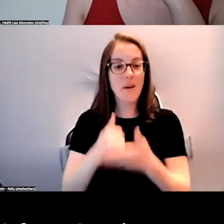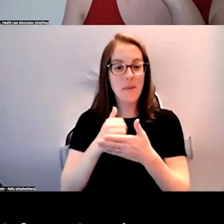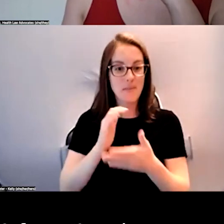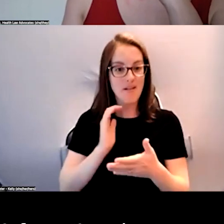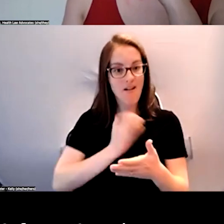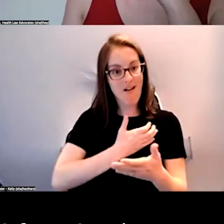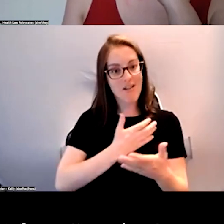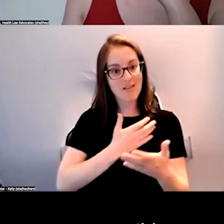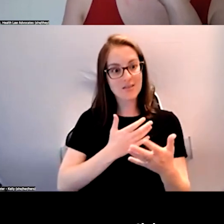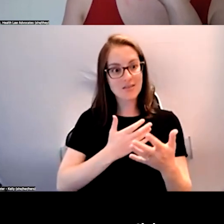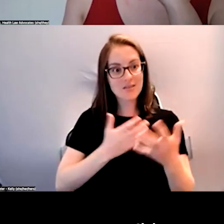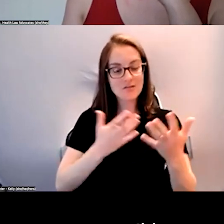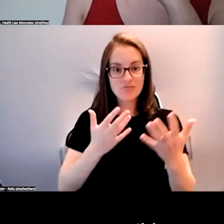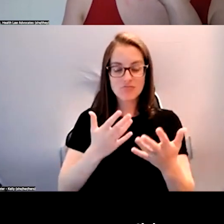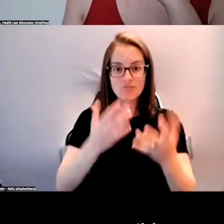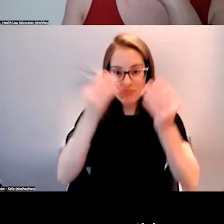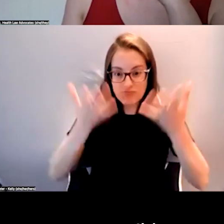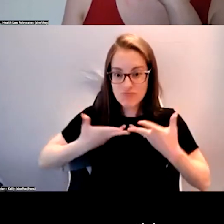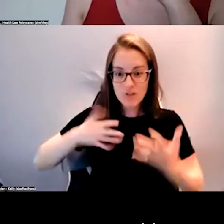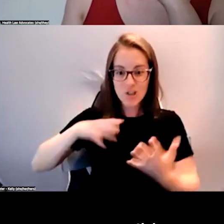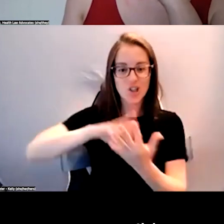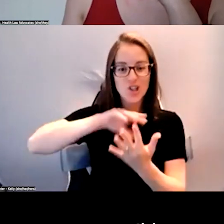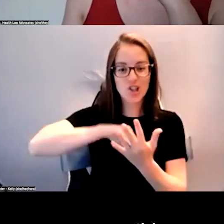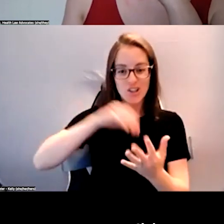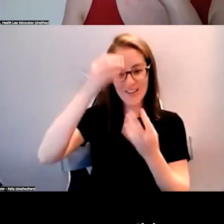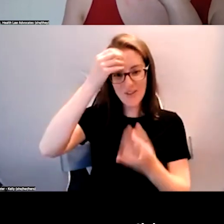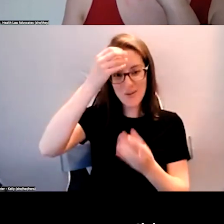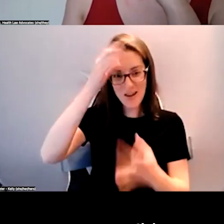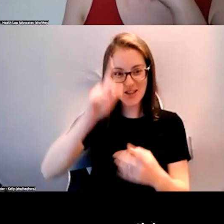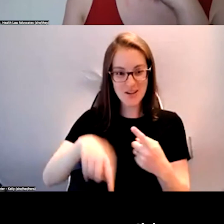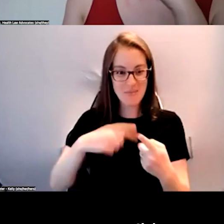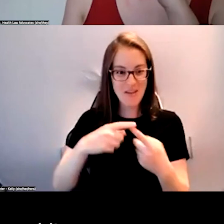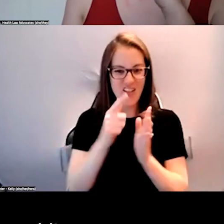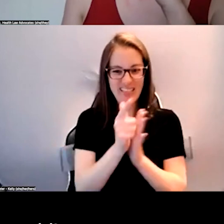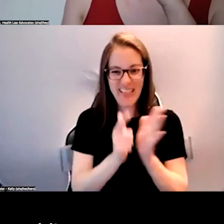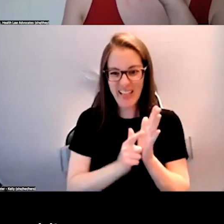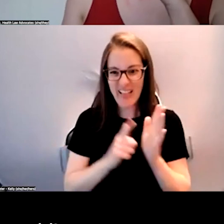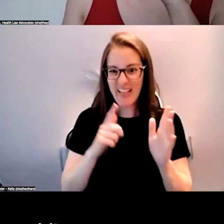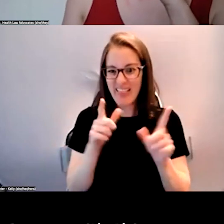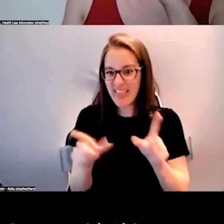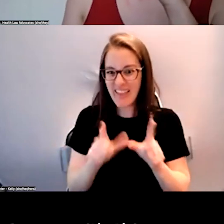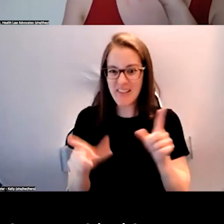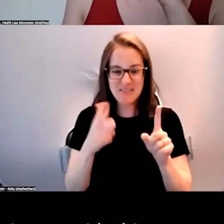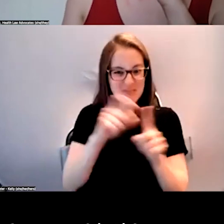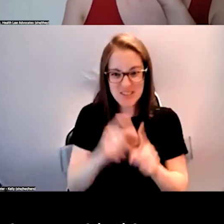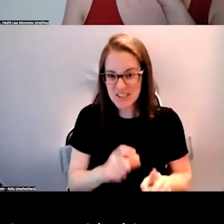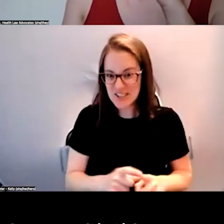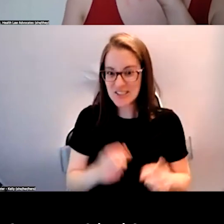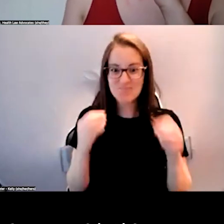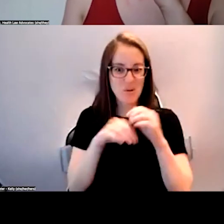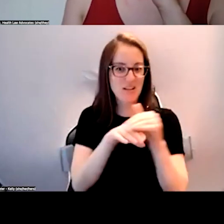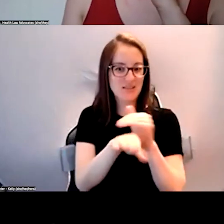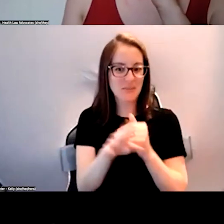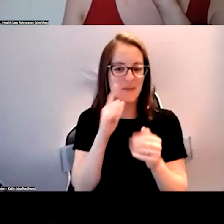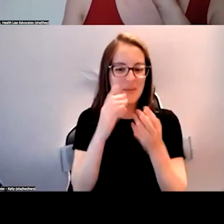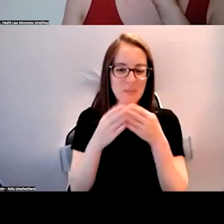this information about legalese essentially in a more accessible format to the public. So thank you for helping us with